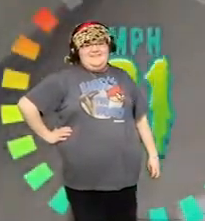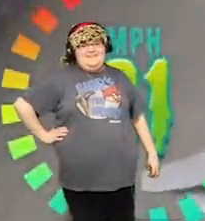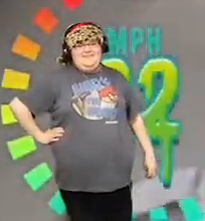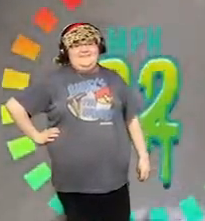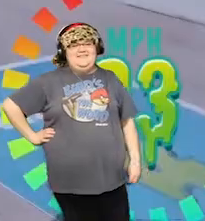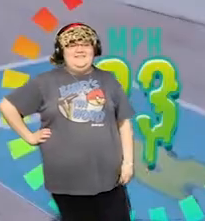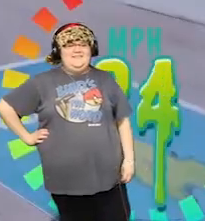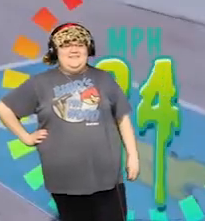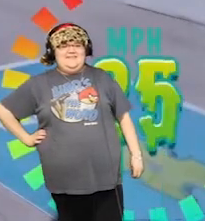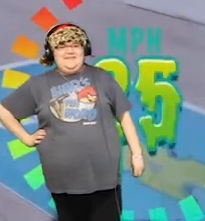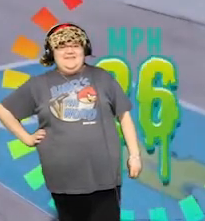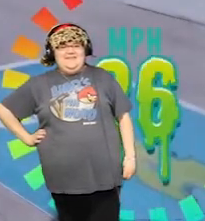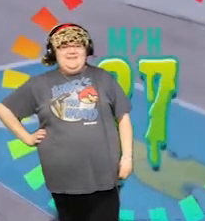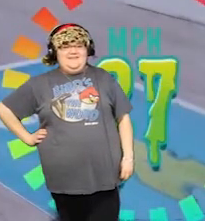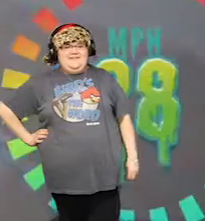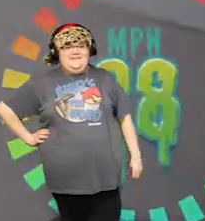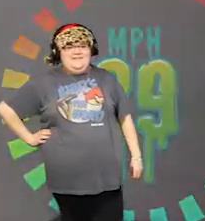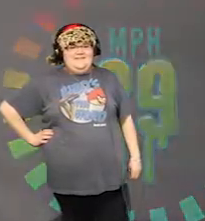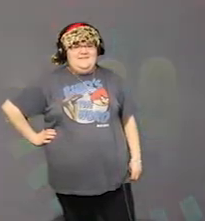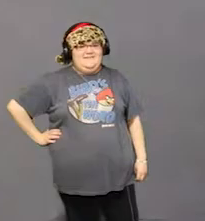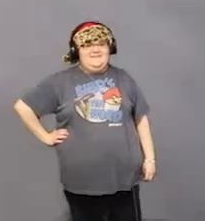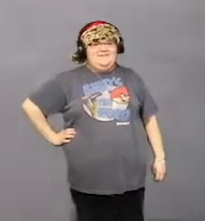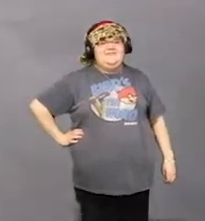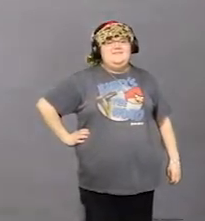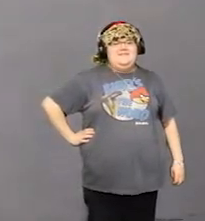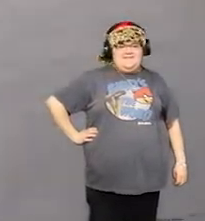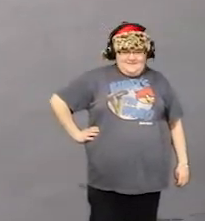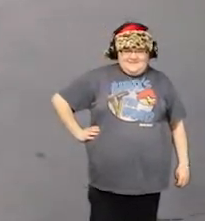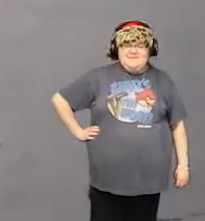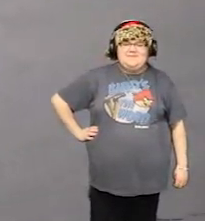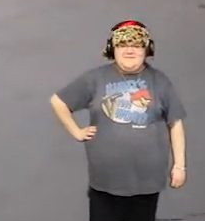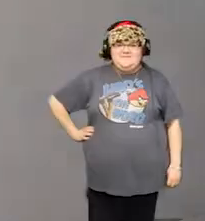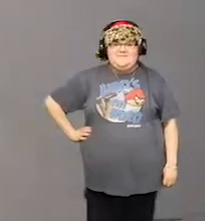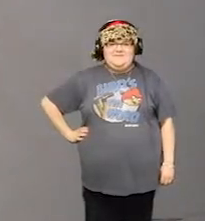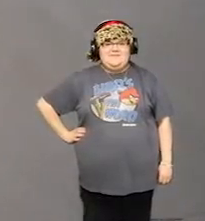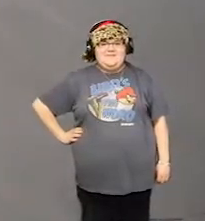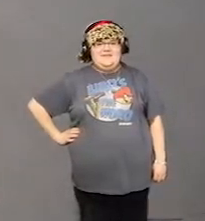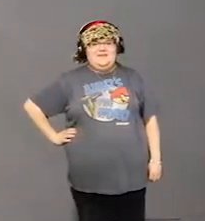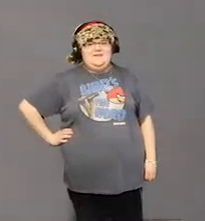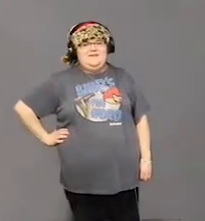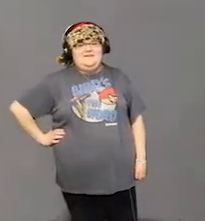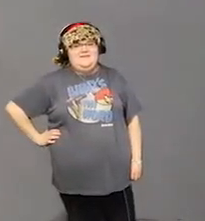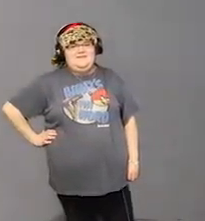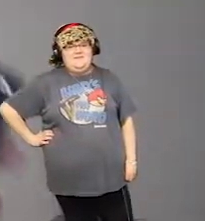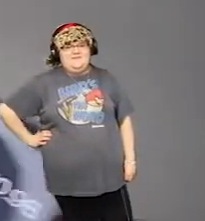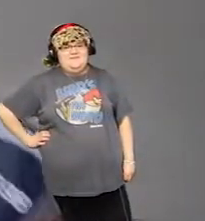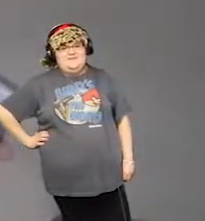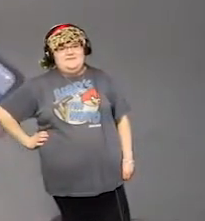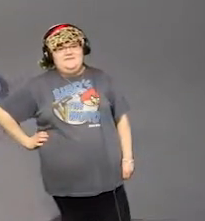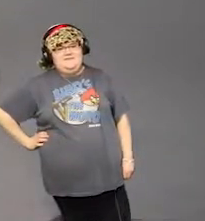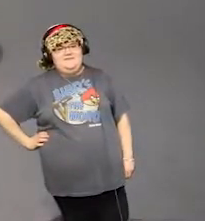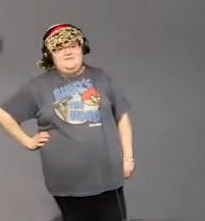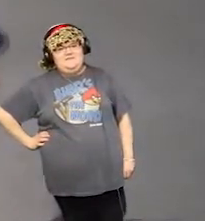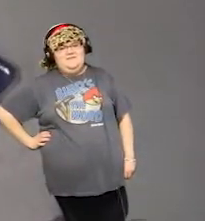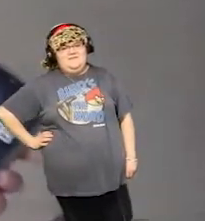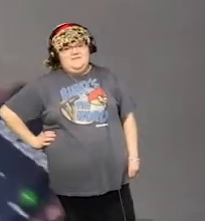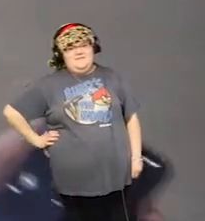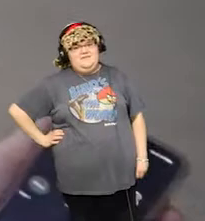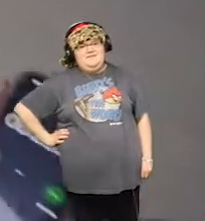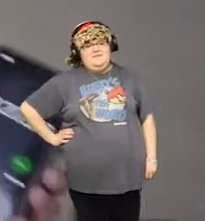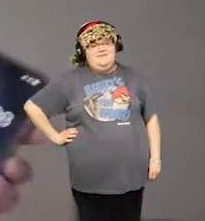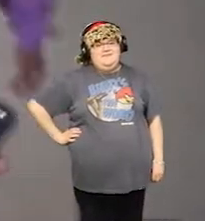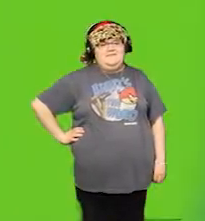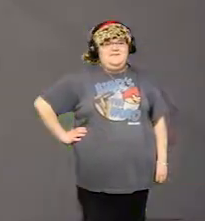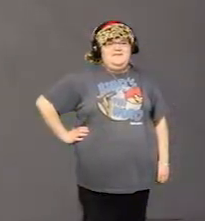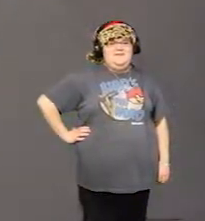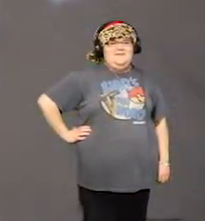seconds and he's nearly finished. Okay. Phelan with the 22 second mark. How has he done? 20, well, basically 21 seconds with a big